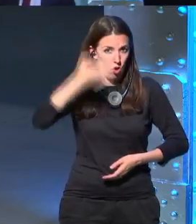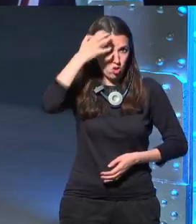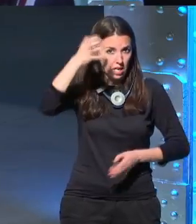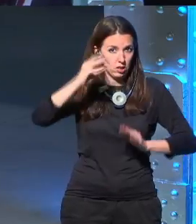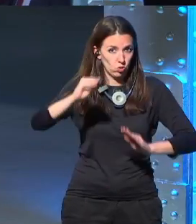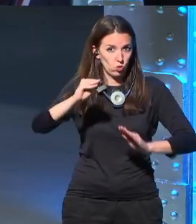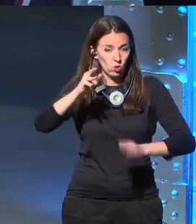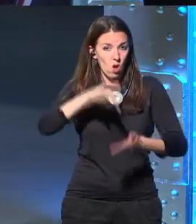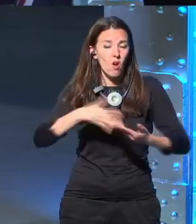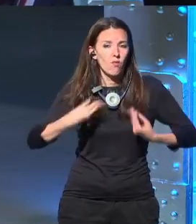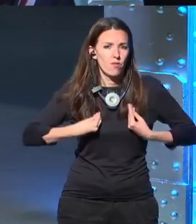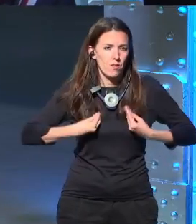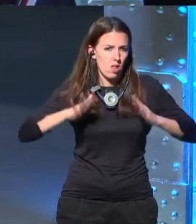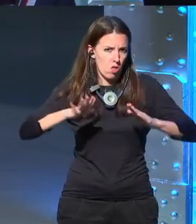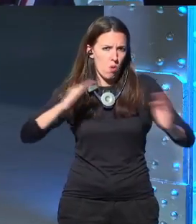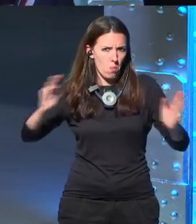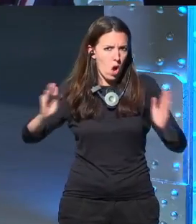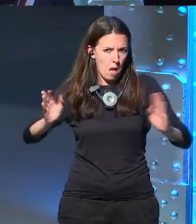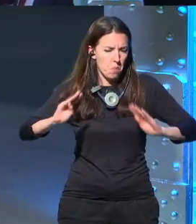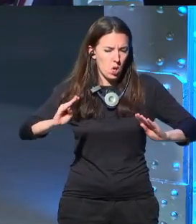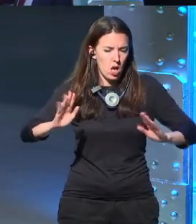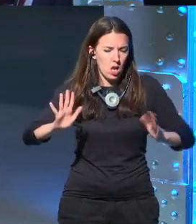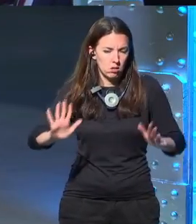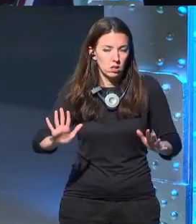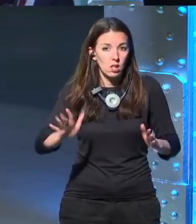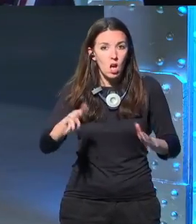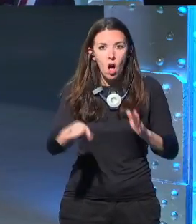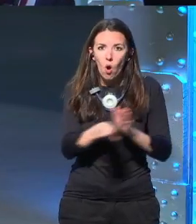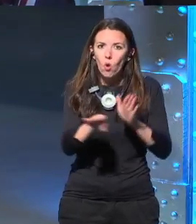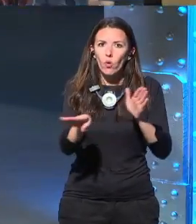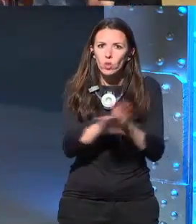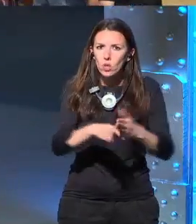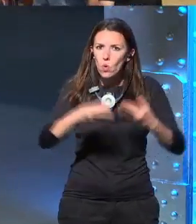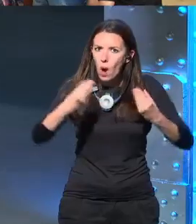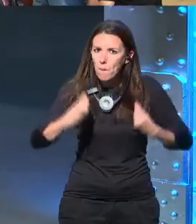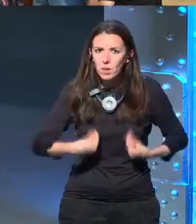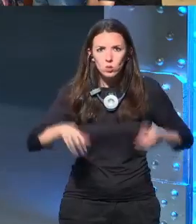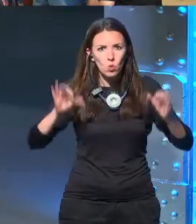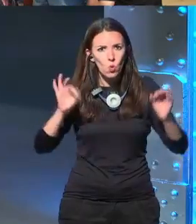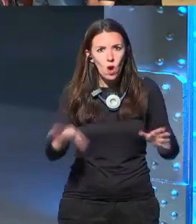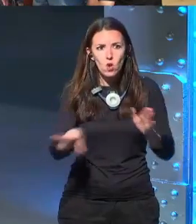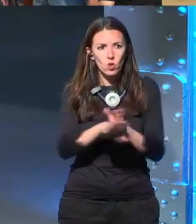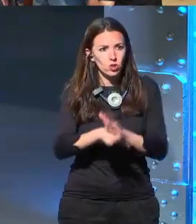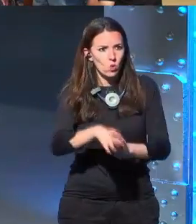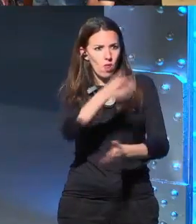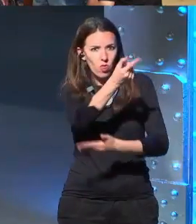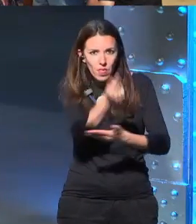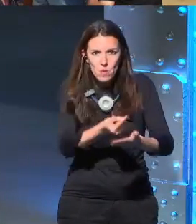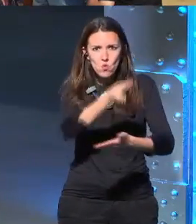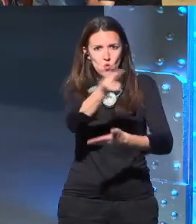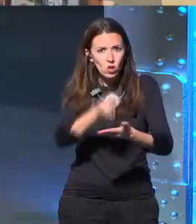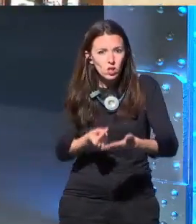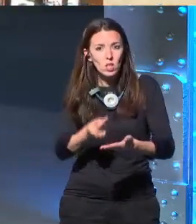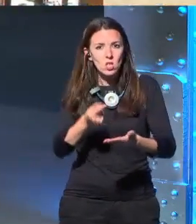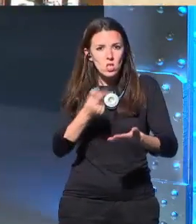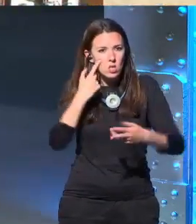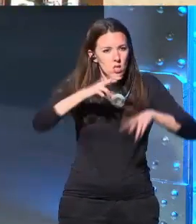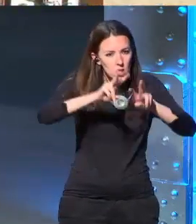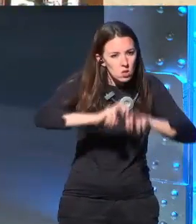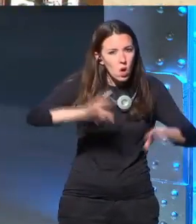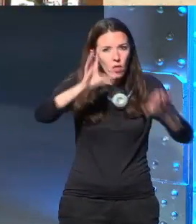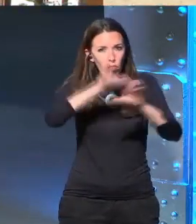house. He's still a bit tormented, still doing the deluge drawings, but he is mainly